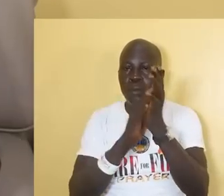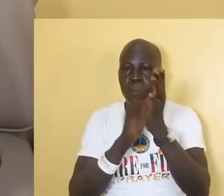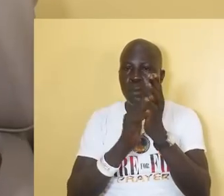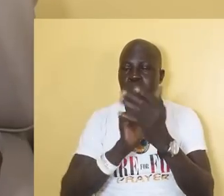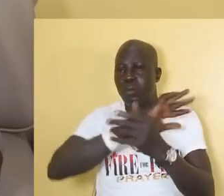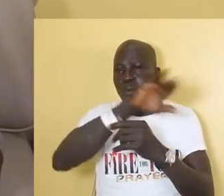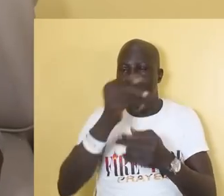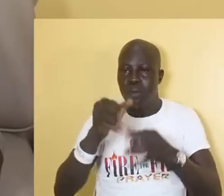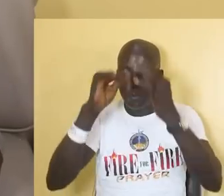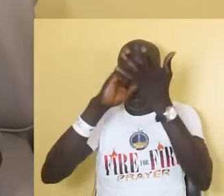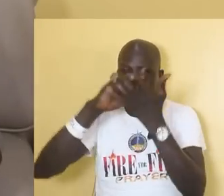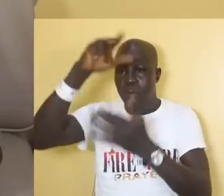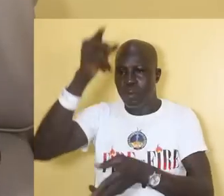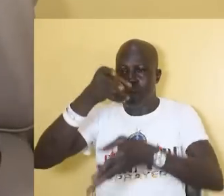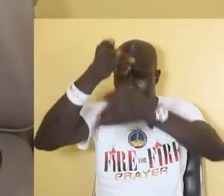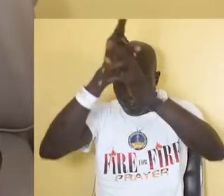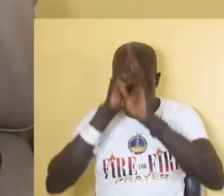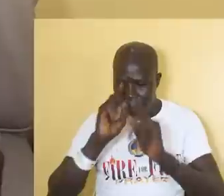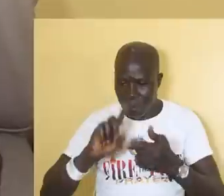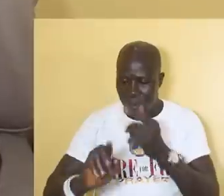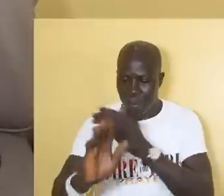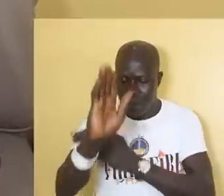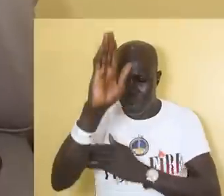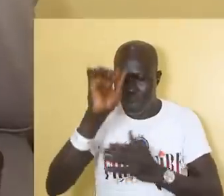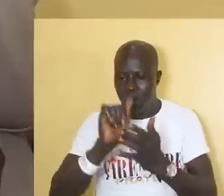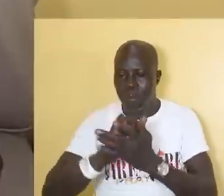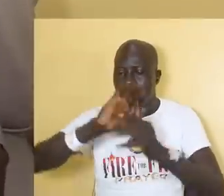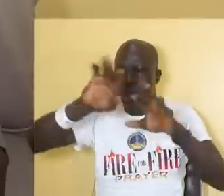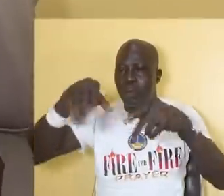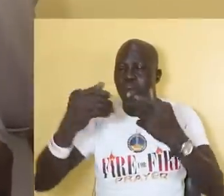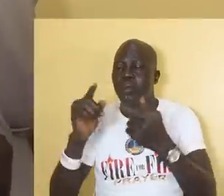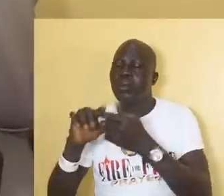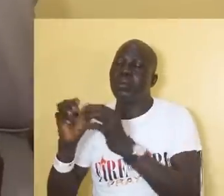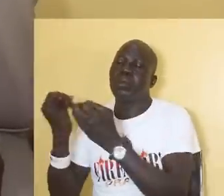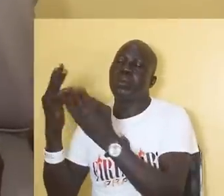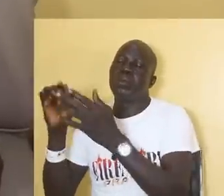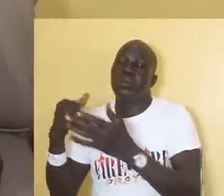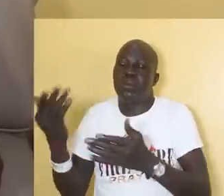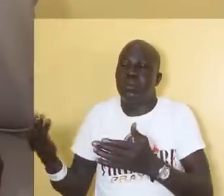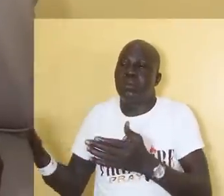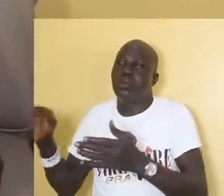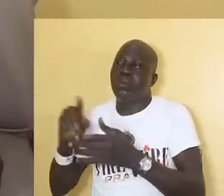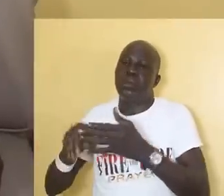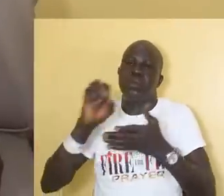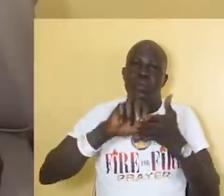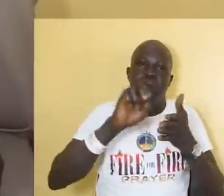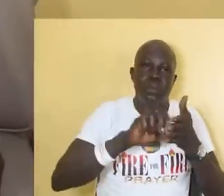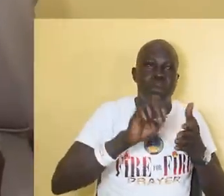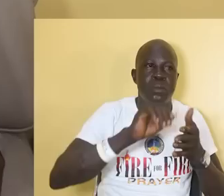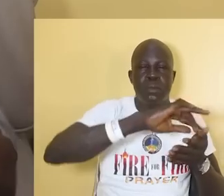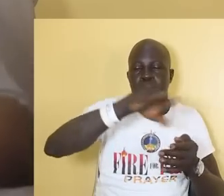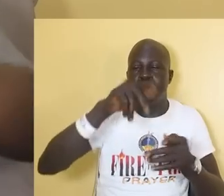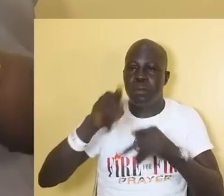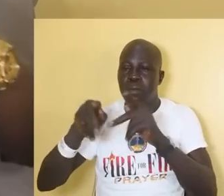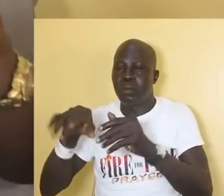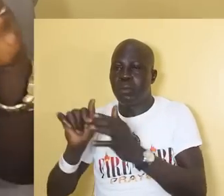and glory honor to God. Elo la ti e fe ka laarin awon bi e ka dupe lowo. How many things do we want to count among the priests of the people we